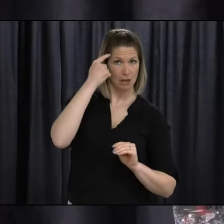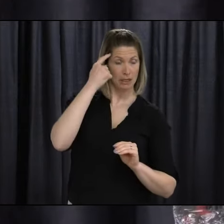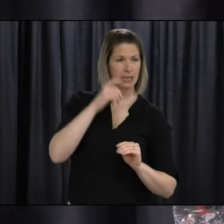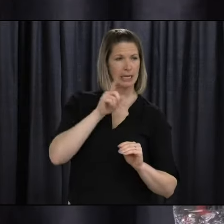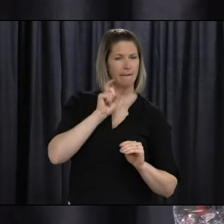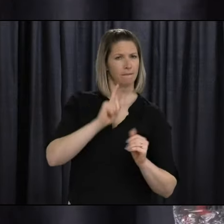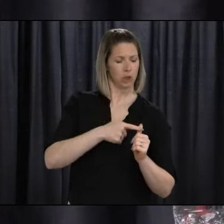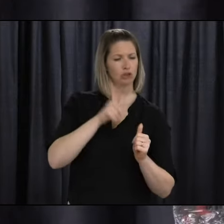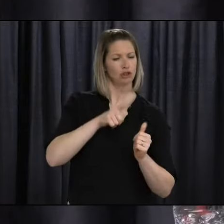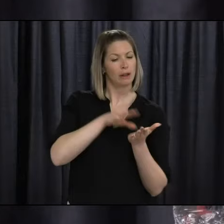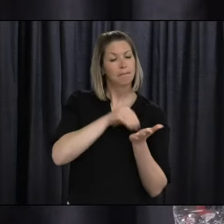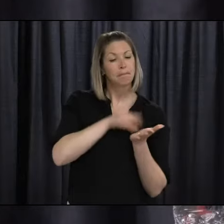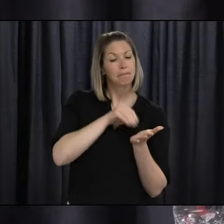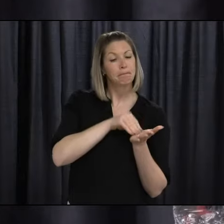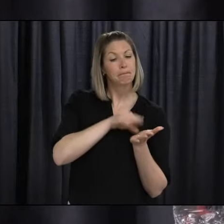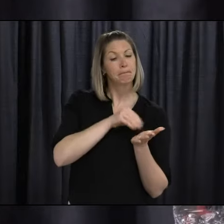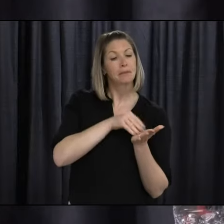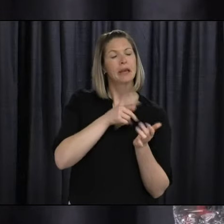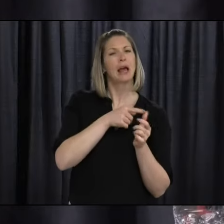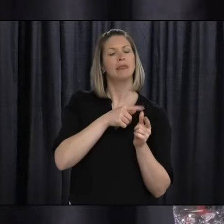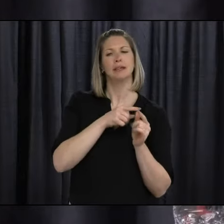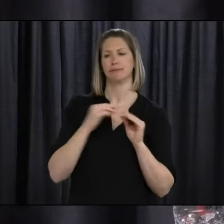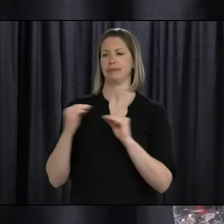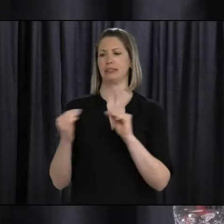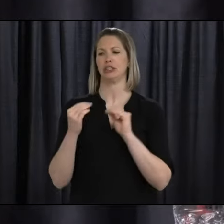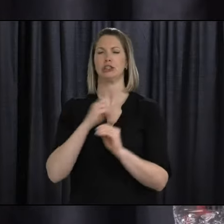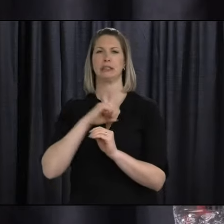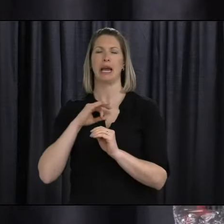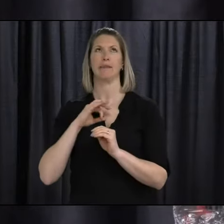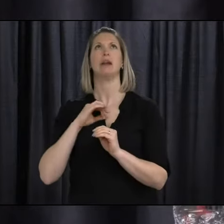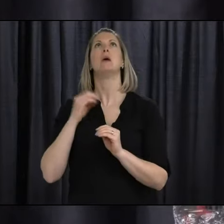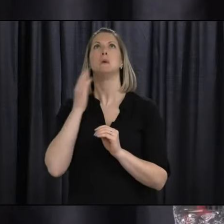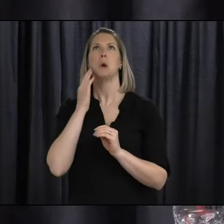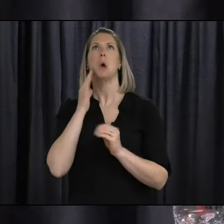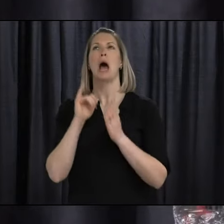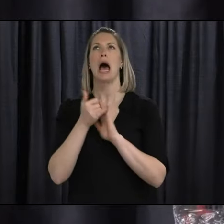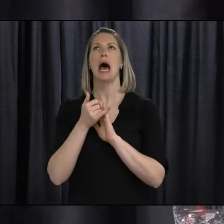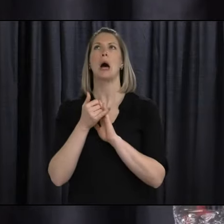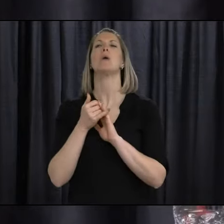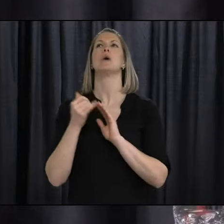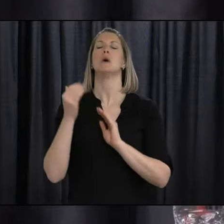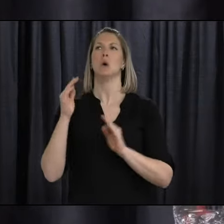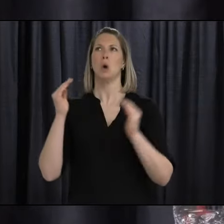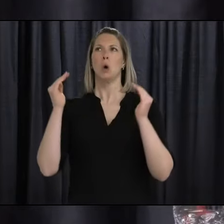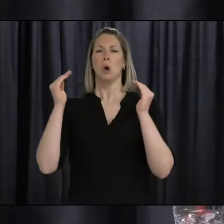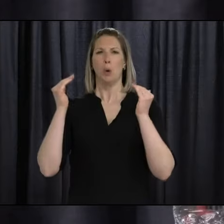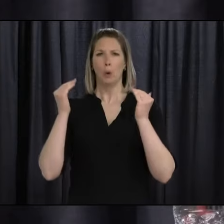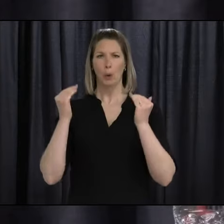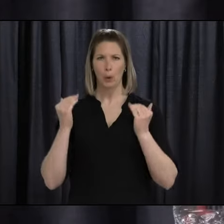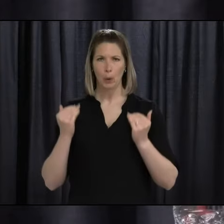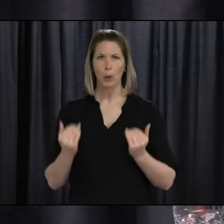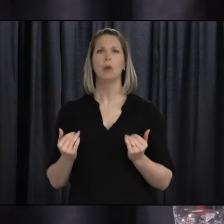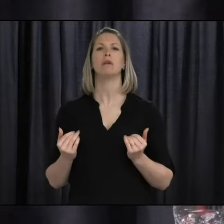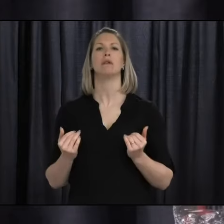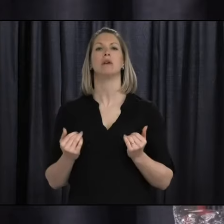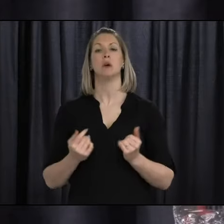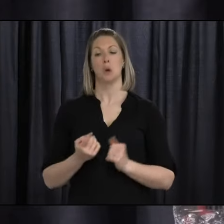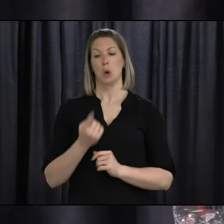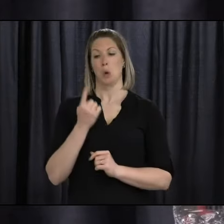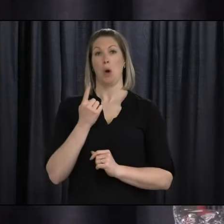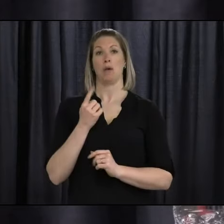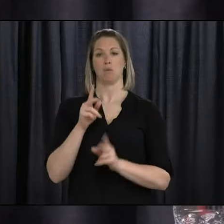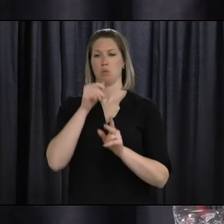an expat Newfoundlander from St. John's here, who is well connected with the province, and her work is